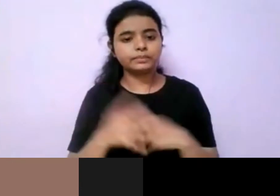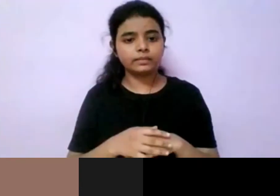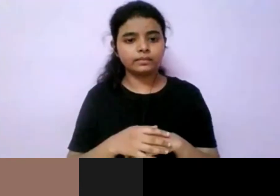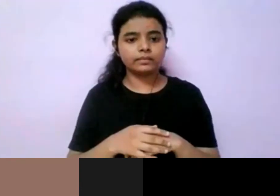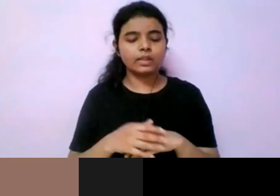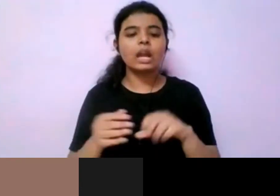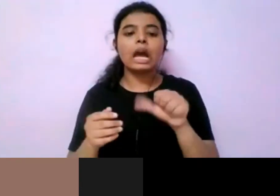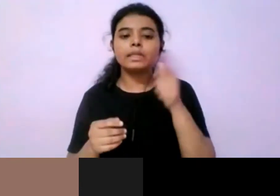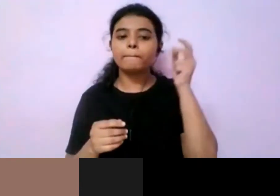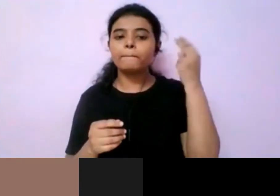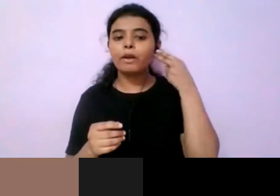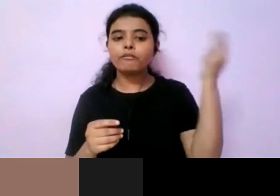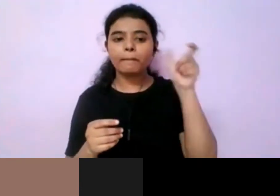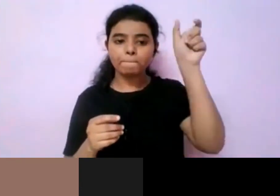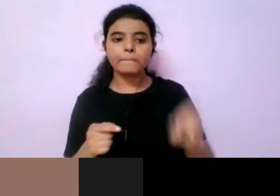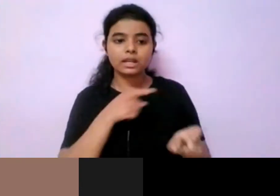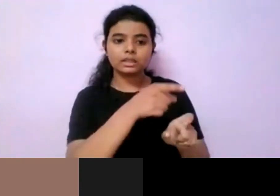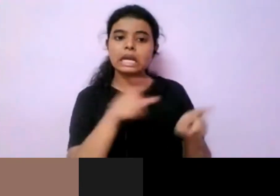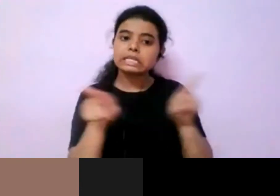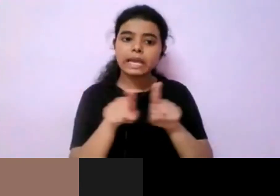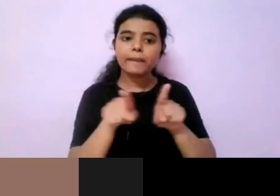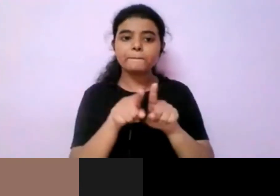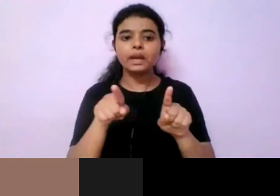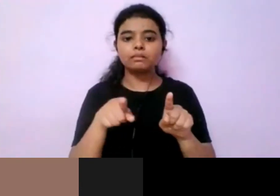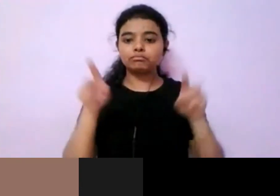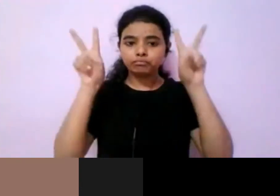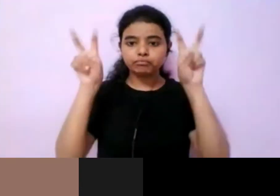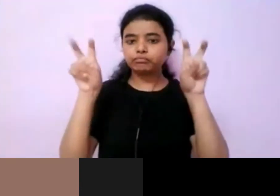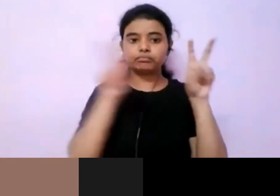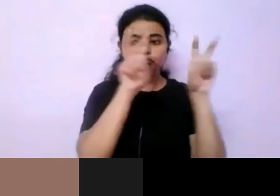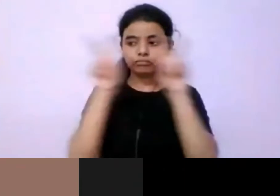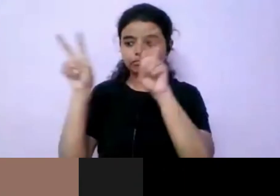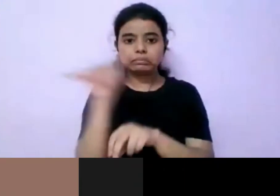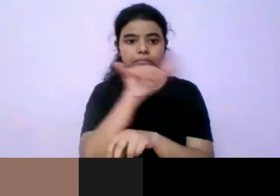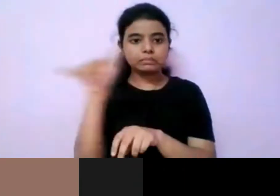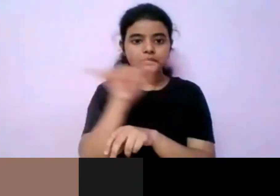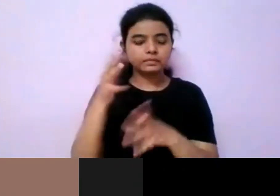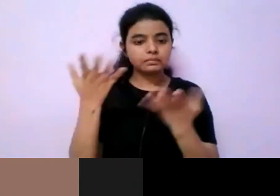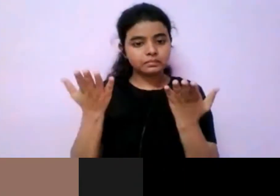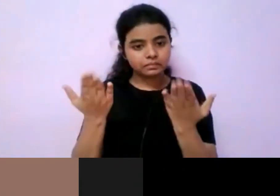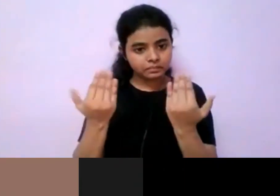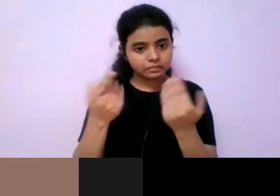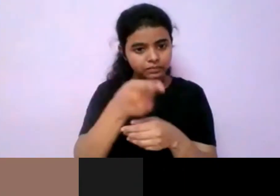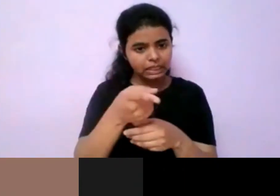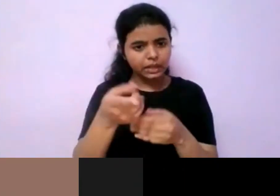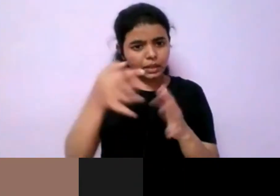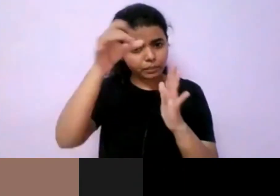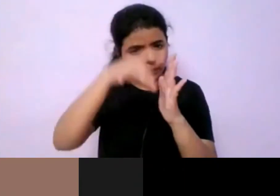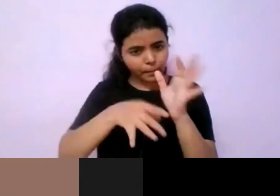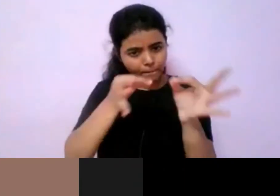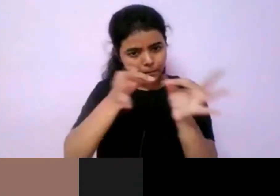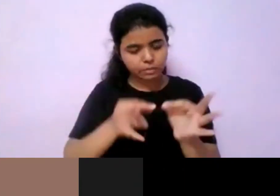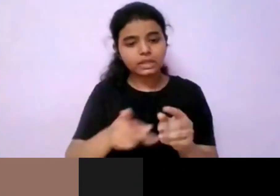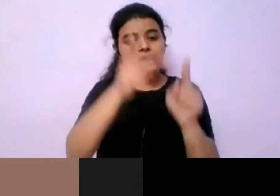Merleau-Ponty also deals with it. So can you explain it a bit further? And second